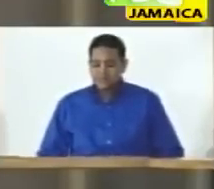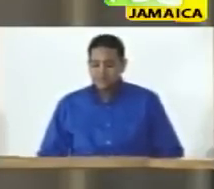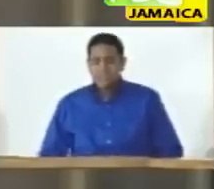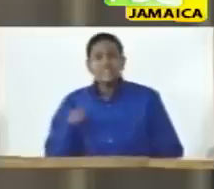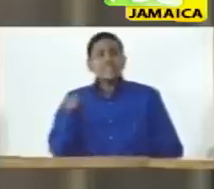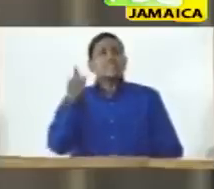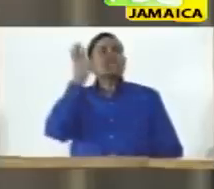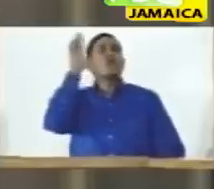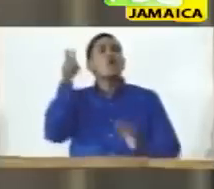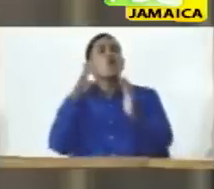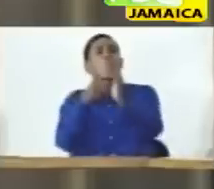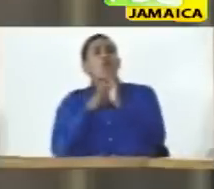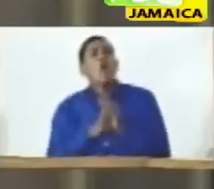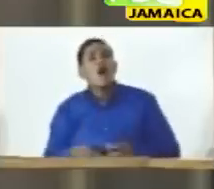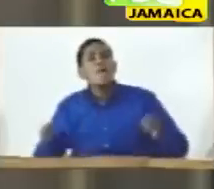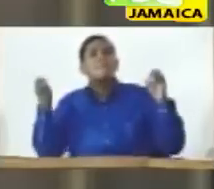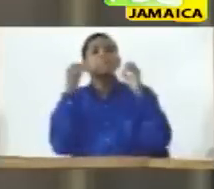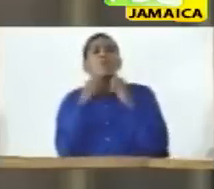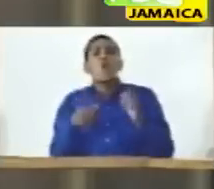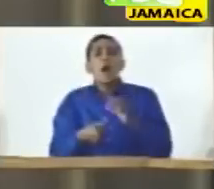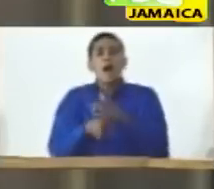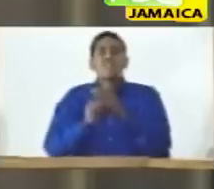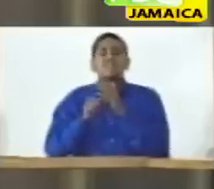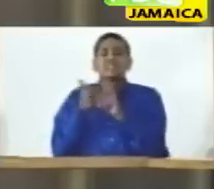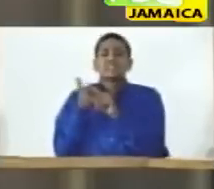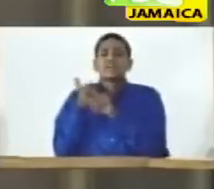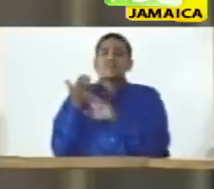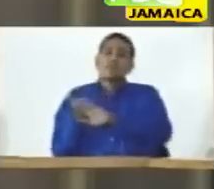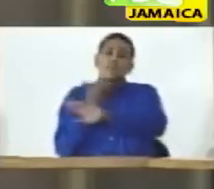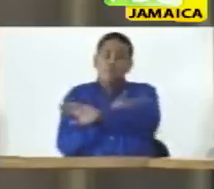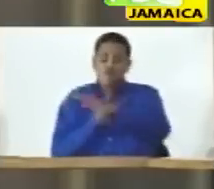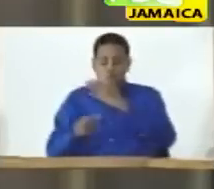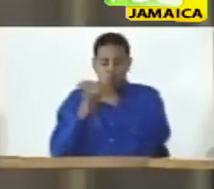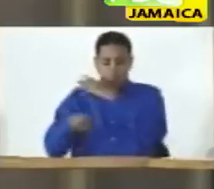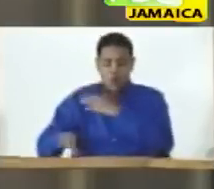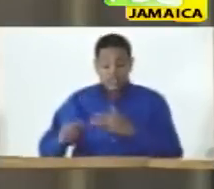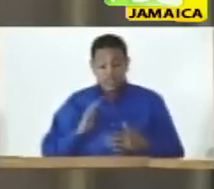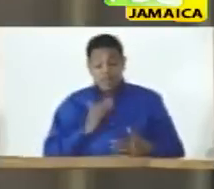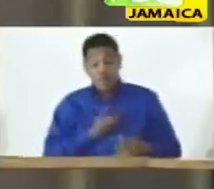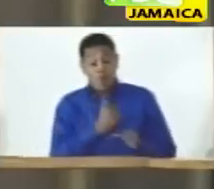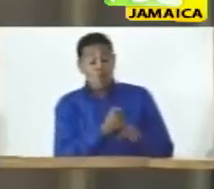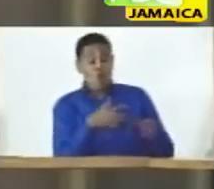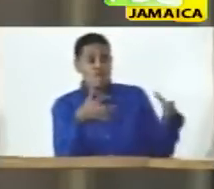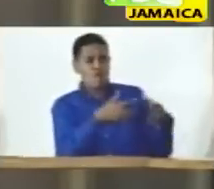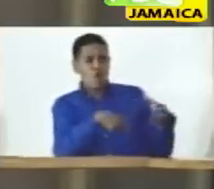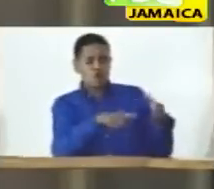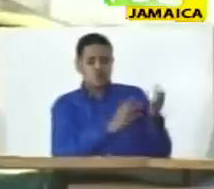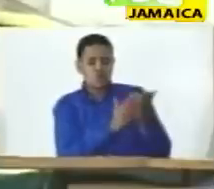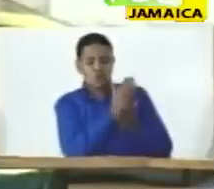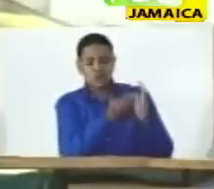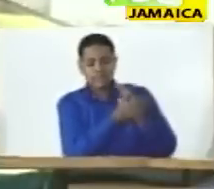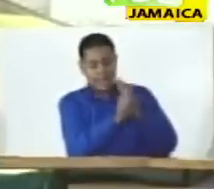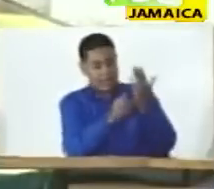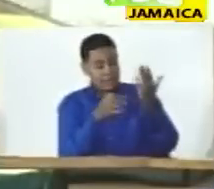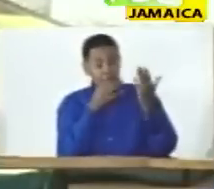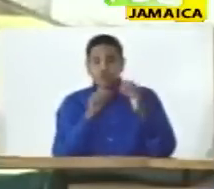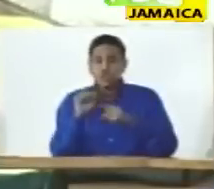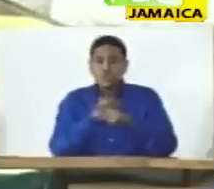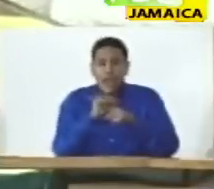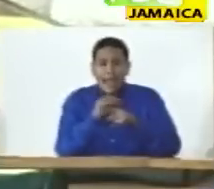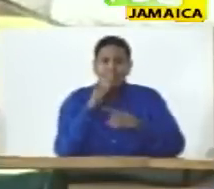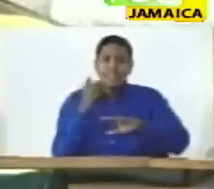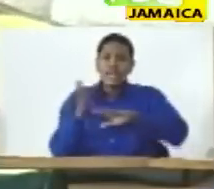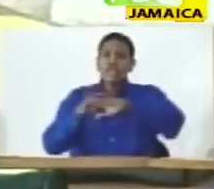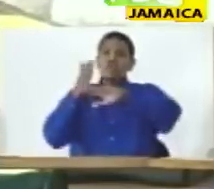This will require greater emphasis on improving the quality of our workforce through skills training,